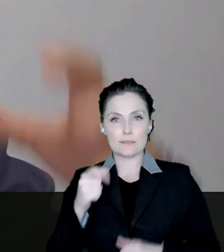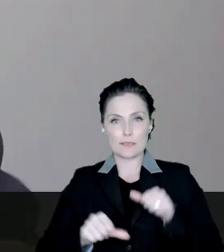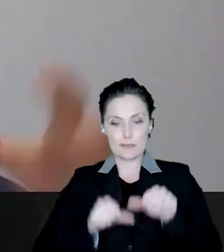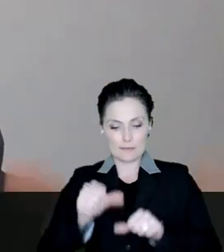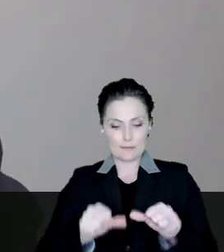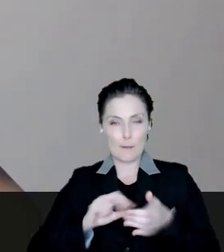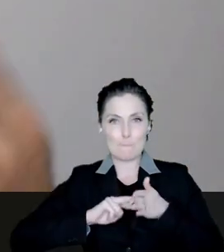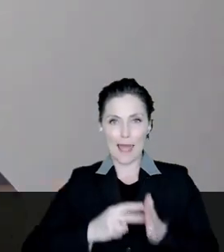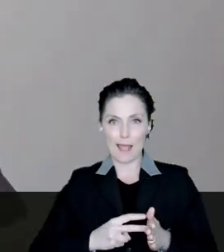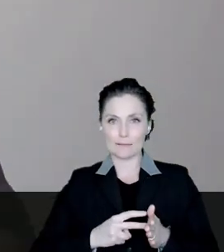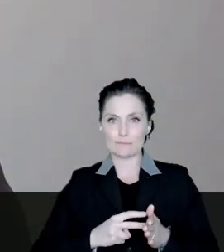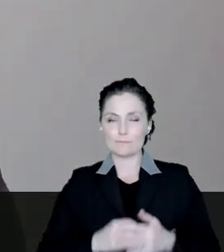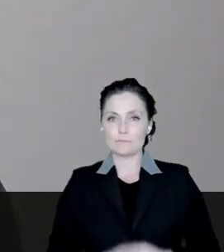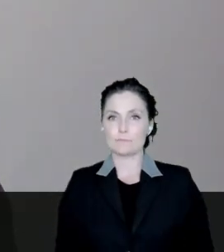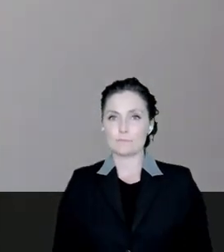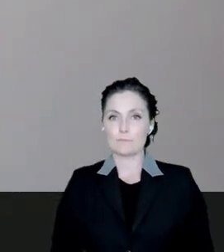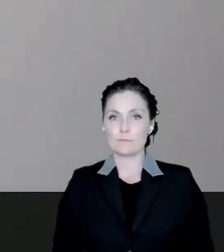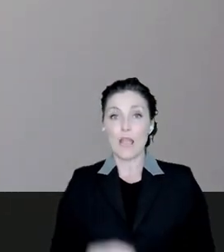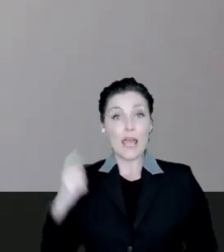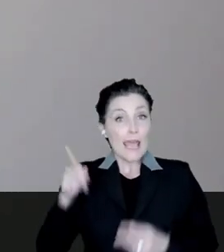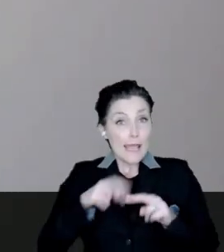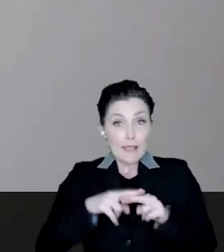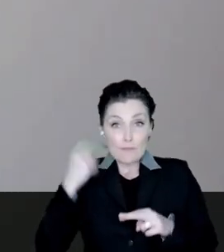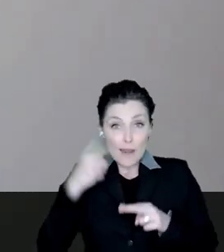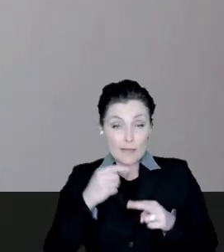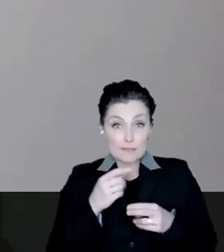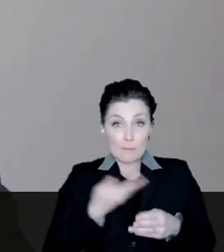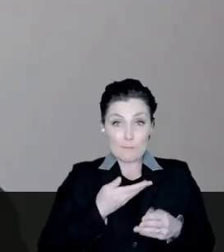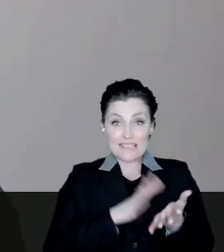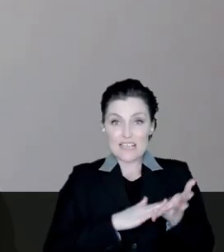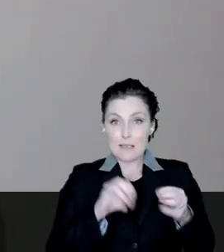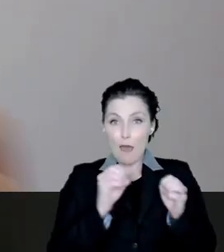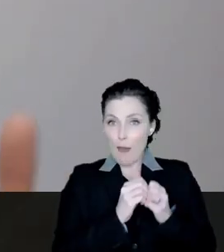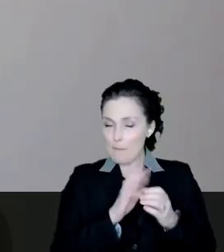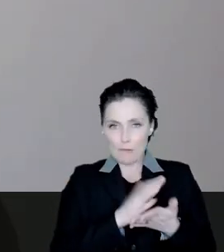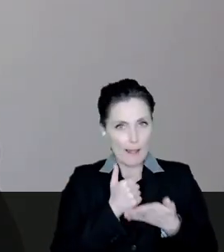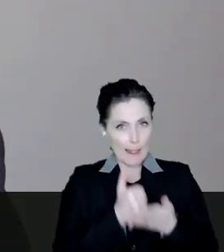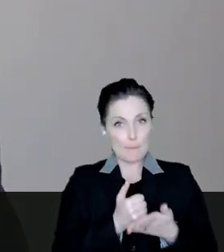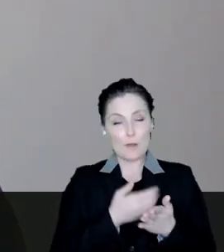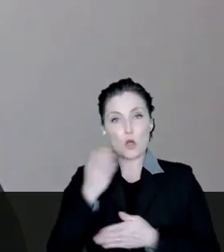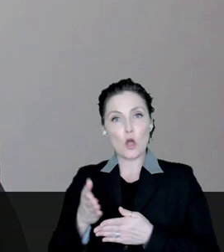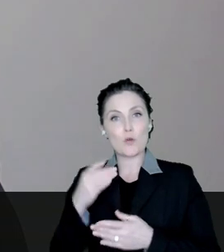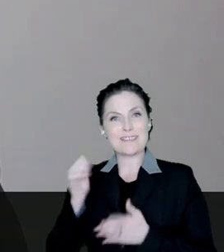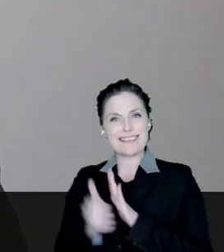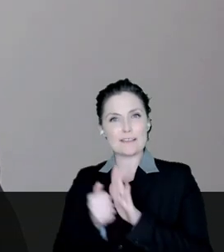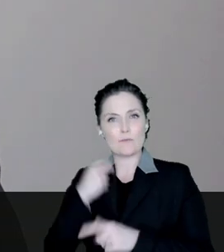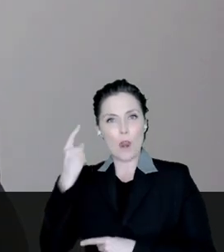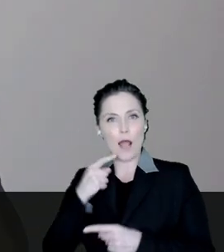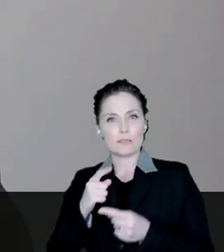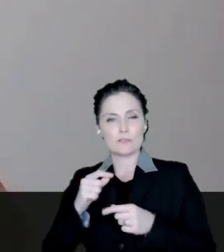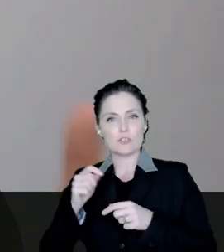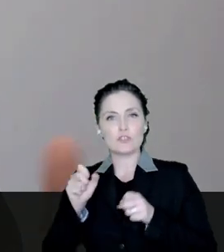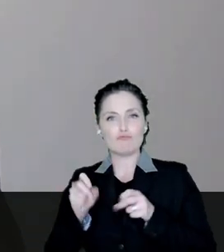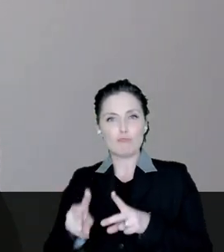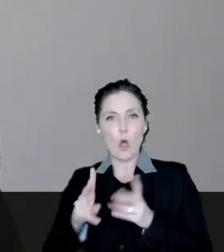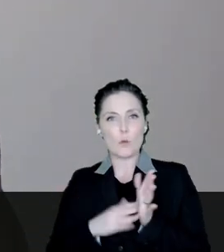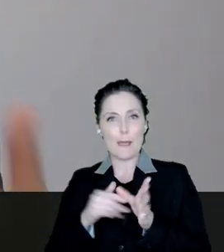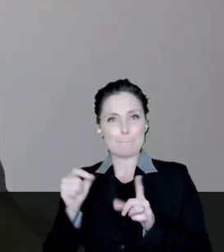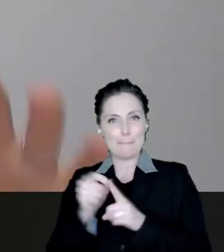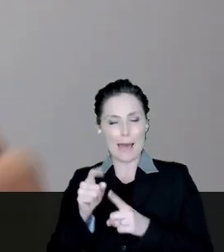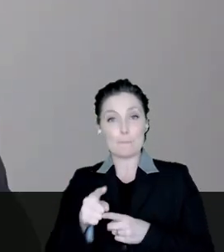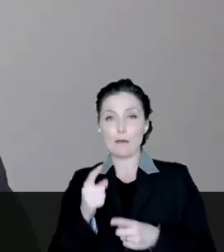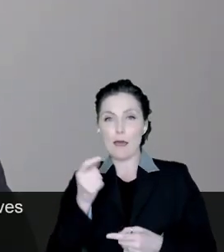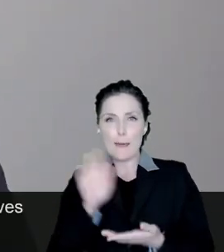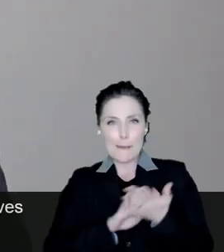the London Business Hub doesn't help you, go to the Skills for Londoners roadmap, which gives you an idea of some of the opportunities available to you and your team